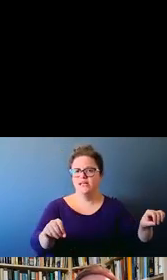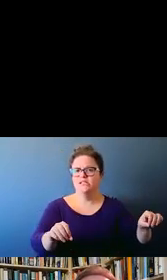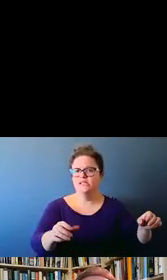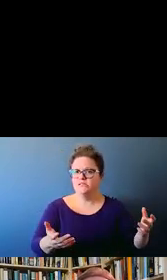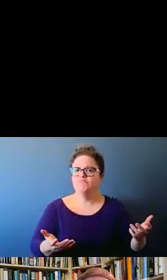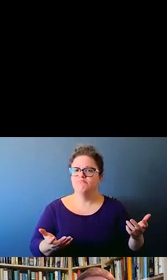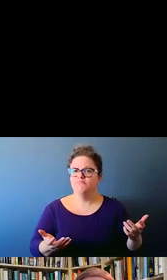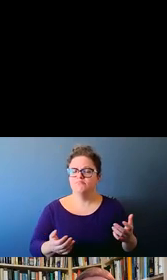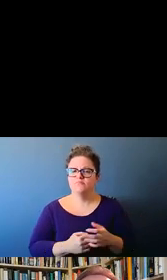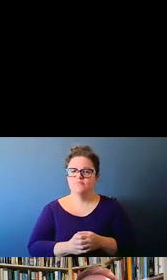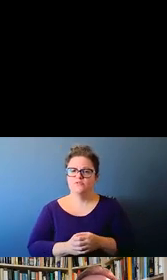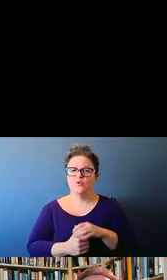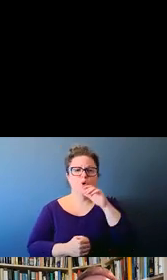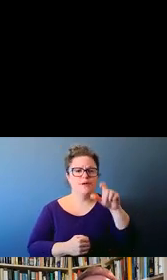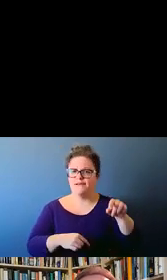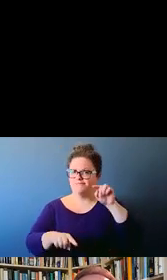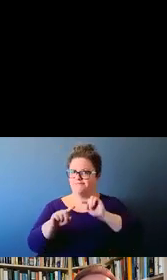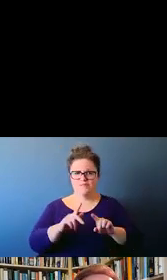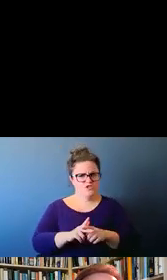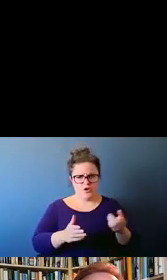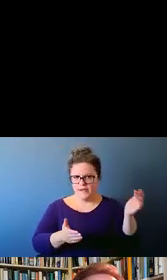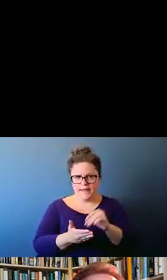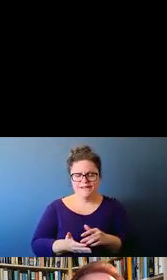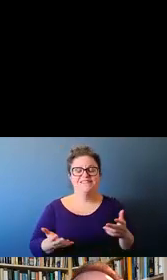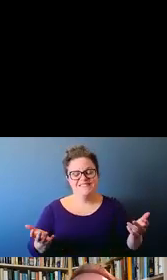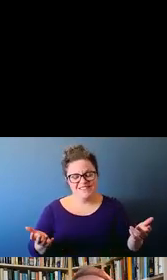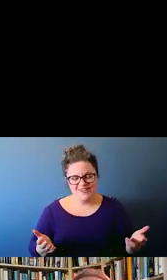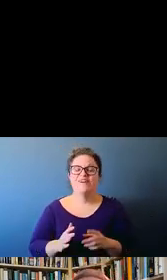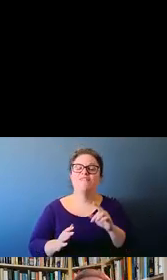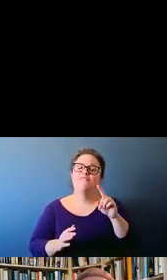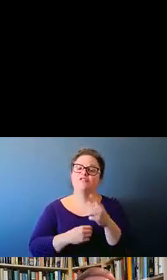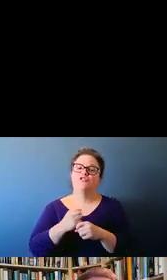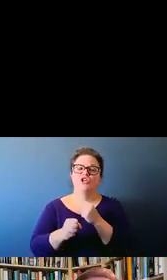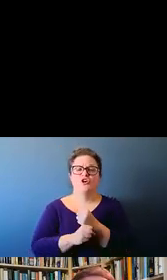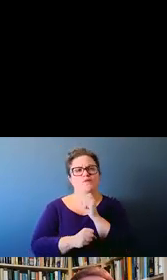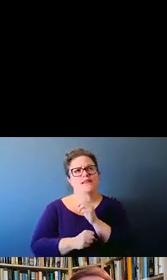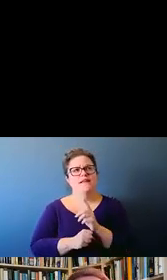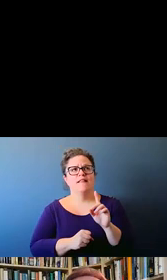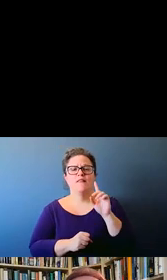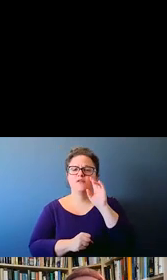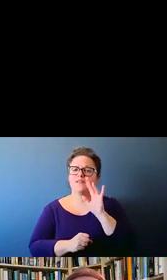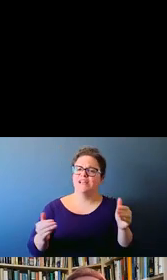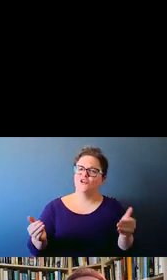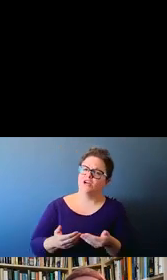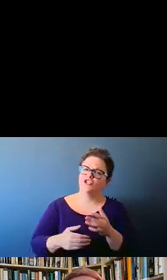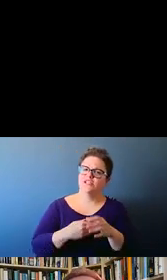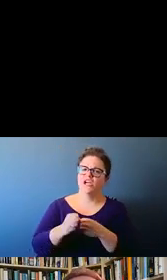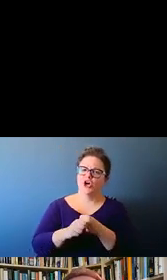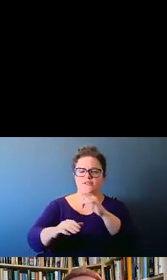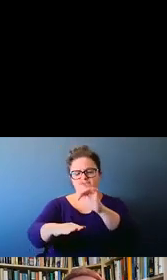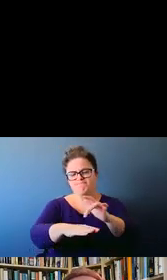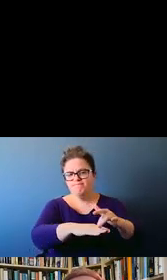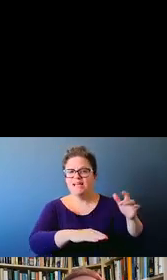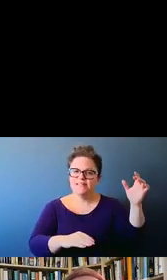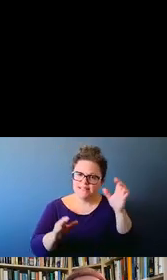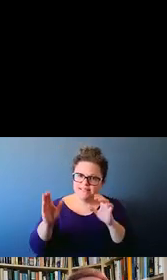So what I'm trying to say is that your first year is an introduction year. It's a year of discovery. And even if you have a